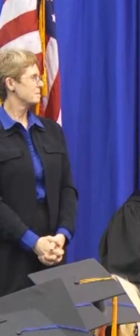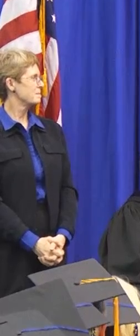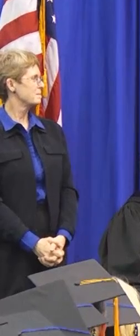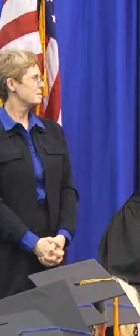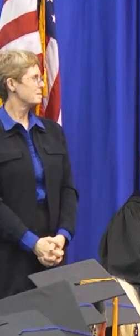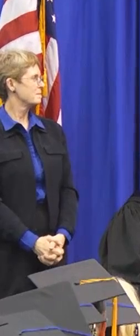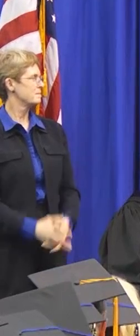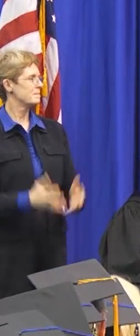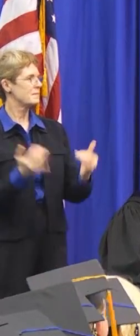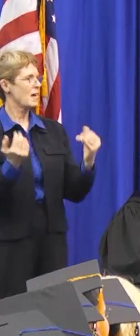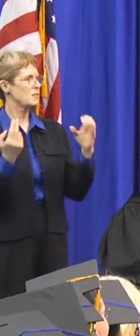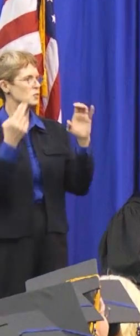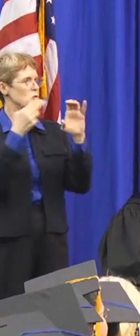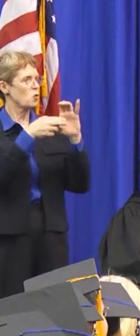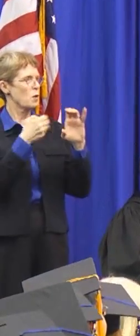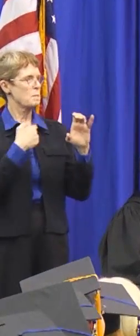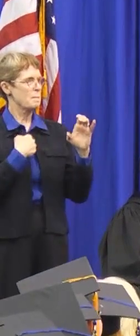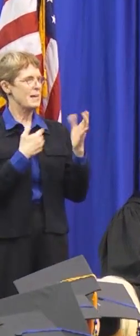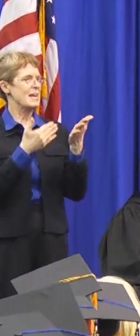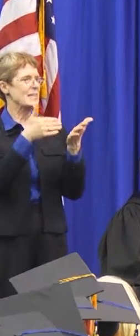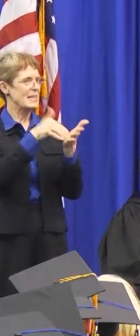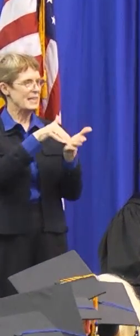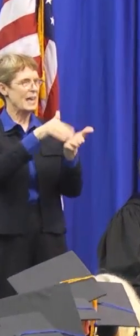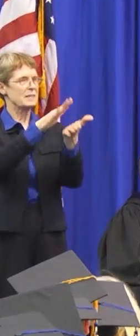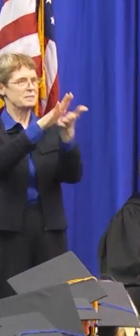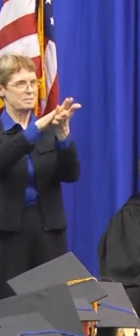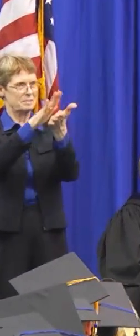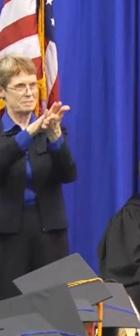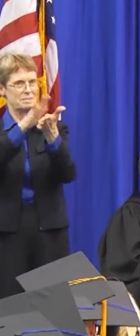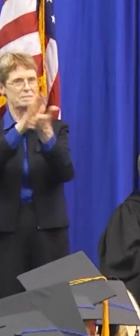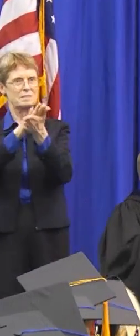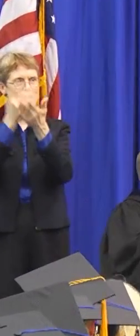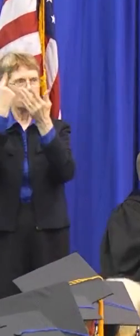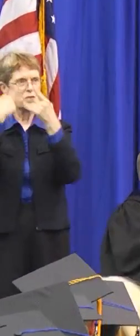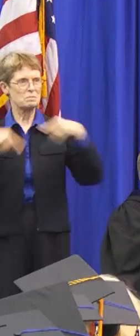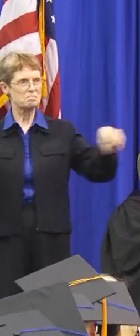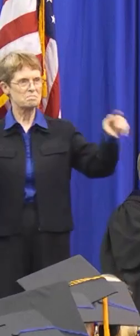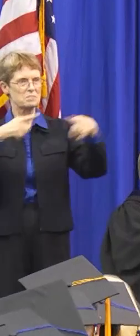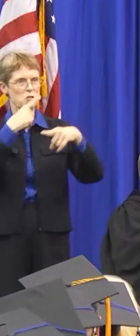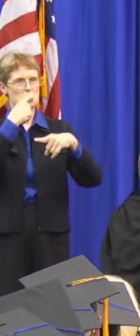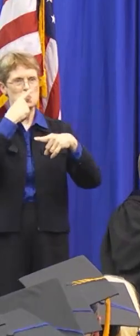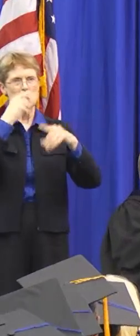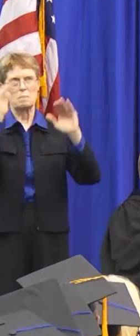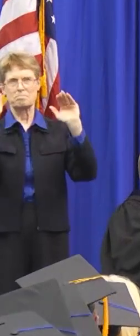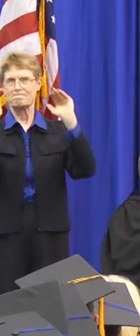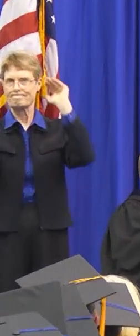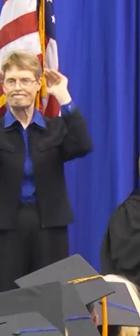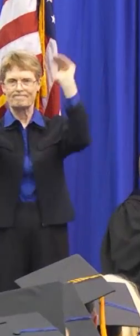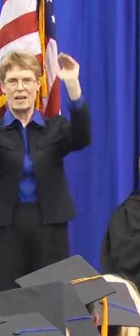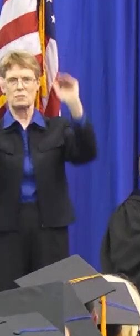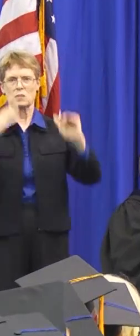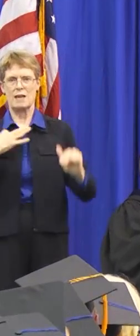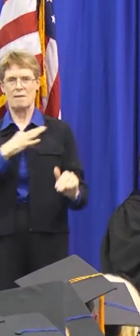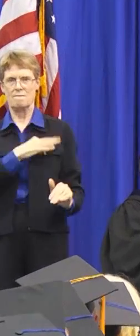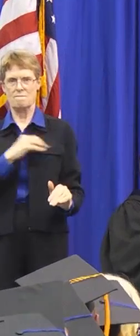please join me in let's giving one more round of applause to the outstanding faculty and staff members.